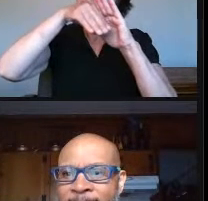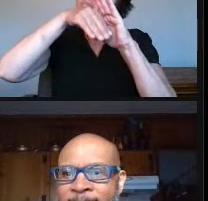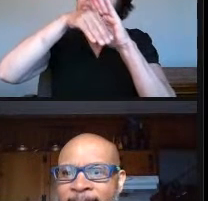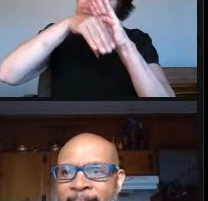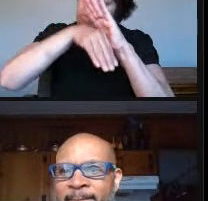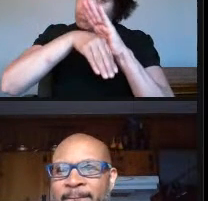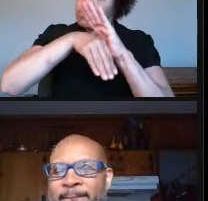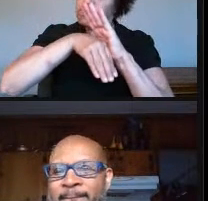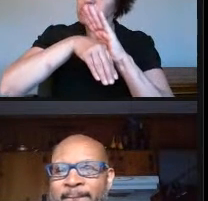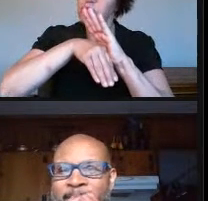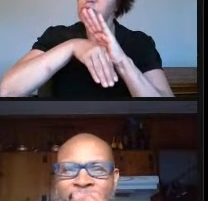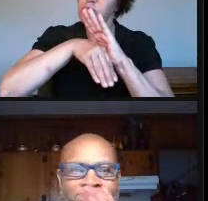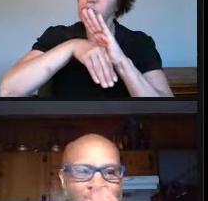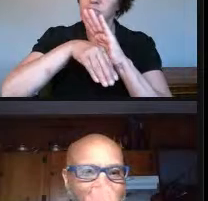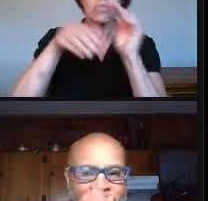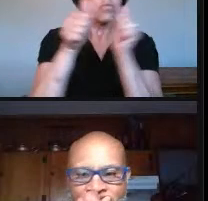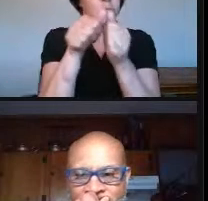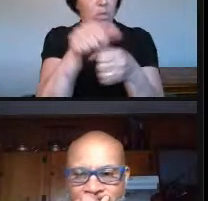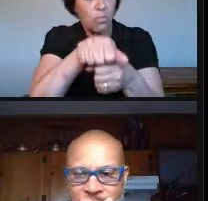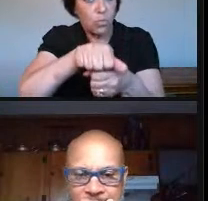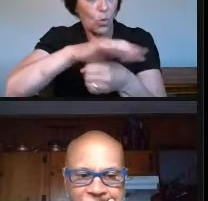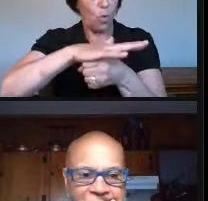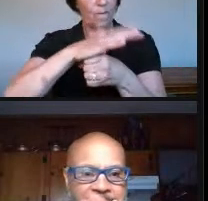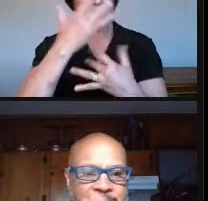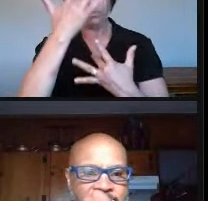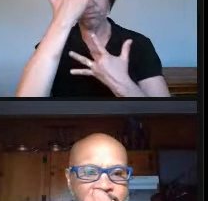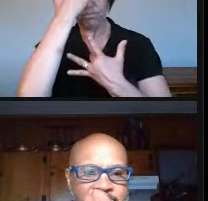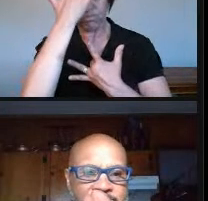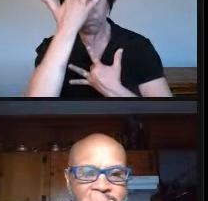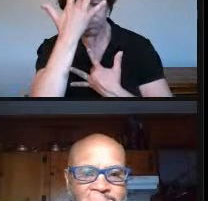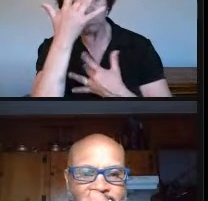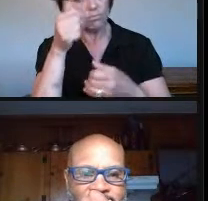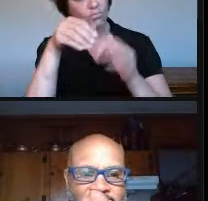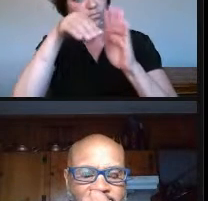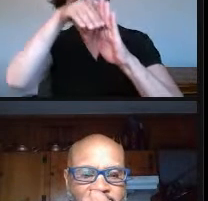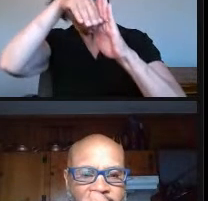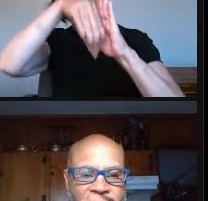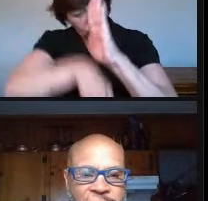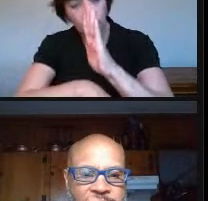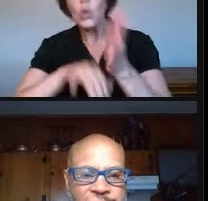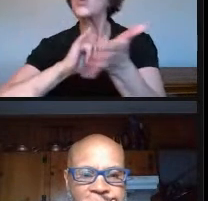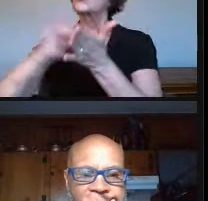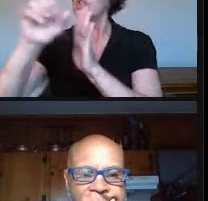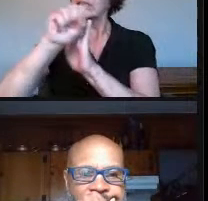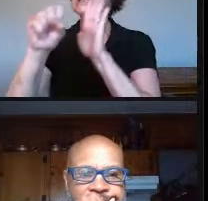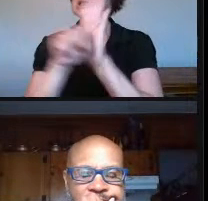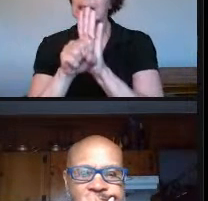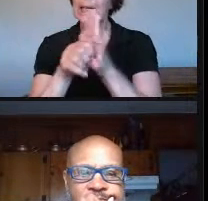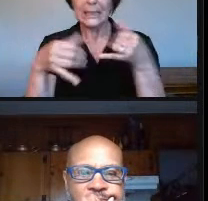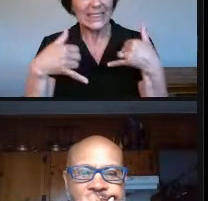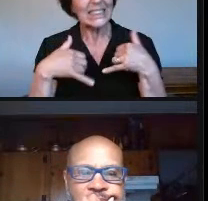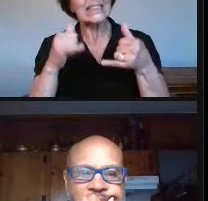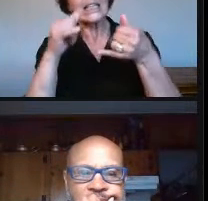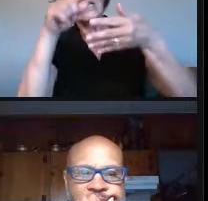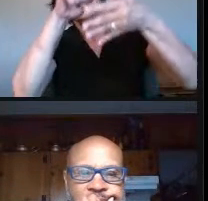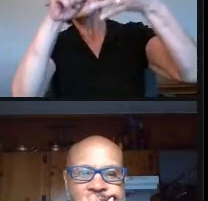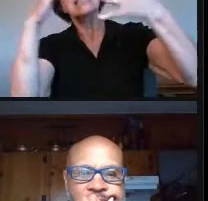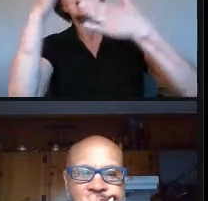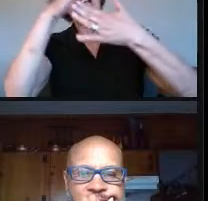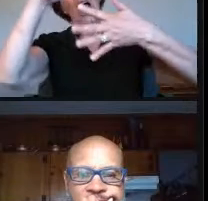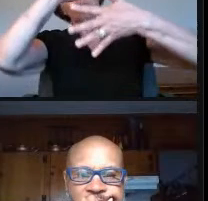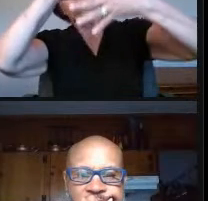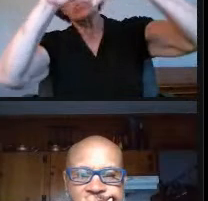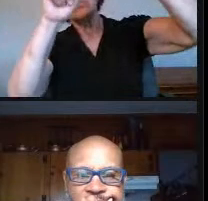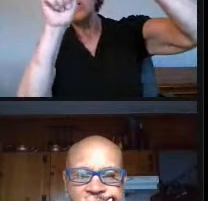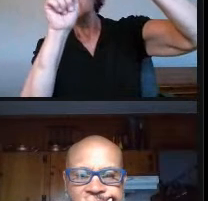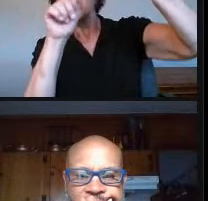the epidemic. The number of cases has dropped dramatically. New York State still is in the top 10, but you can see from